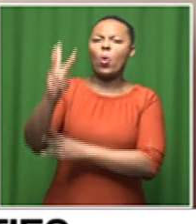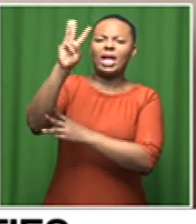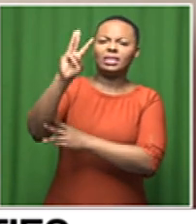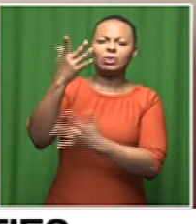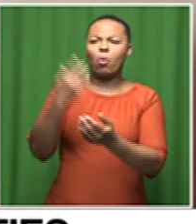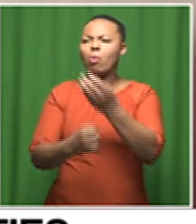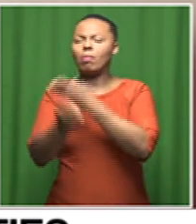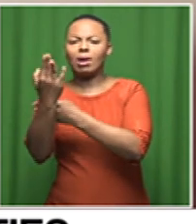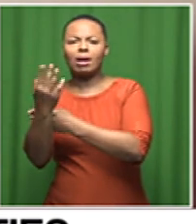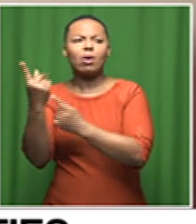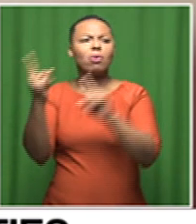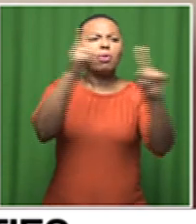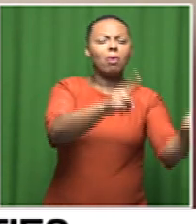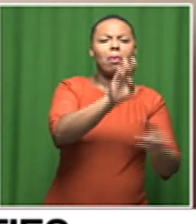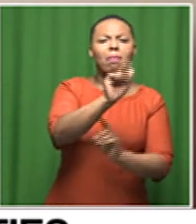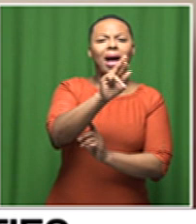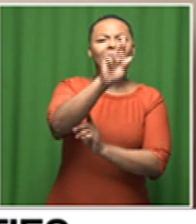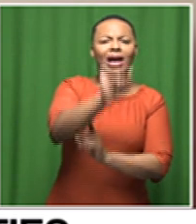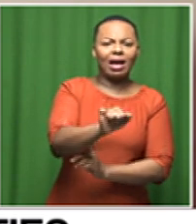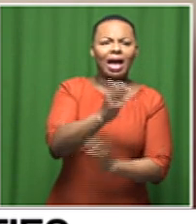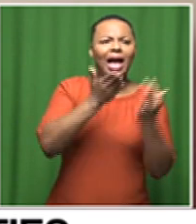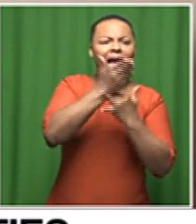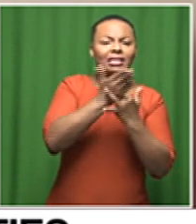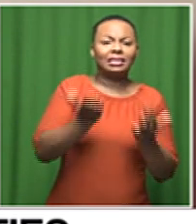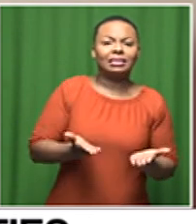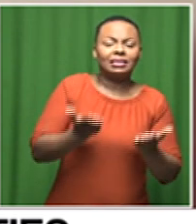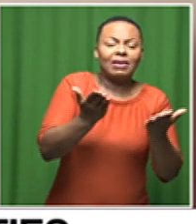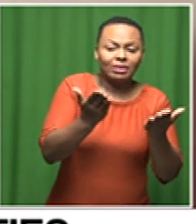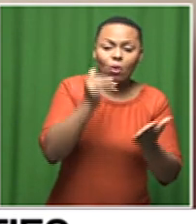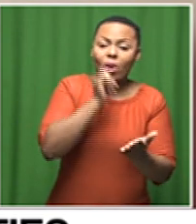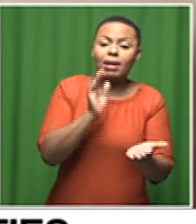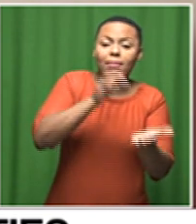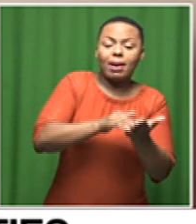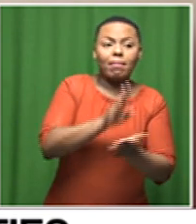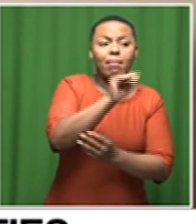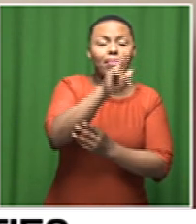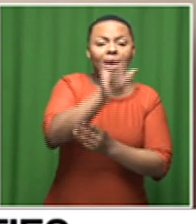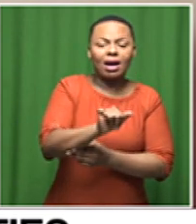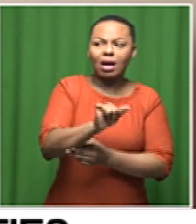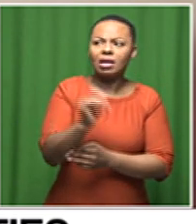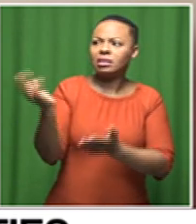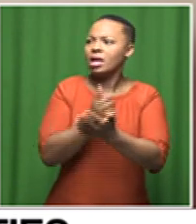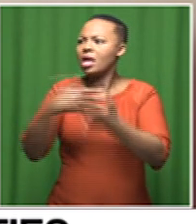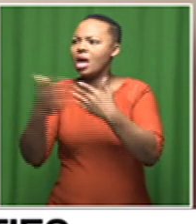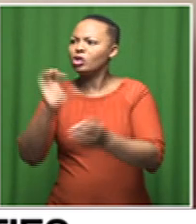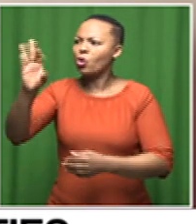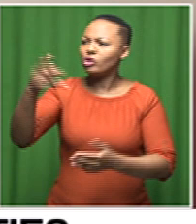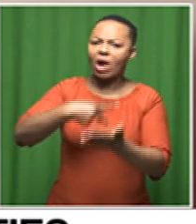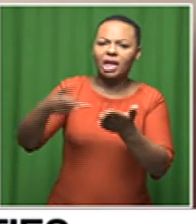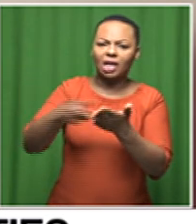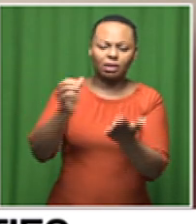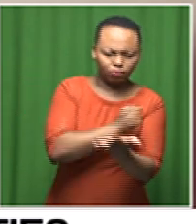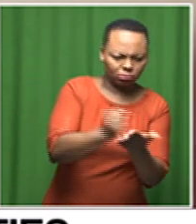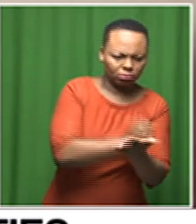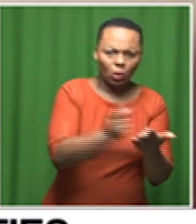to Barra to access services. And for them to get there, they will have to take any address from Soweto or around